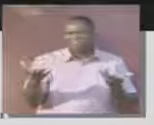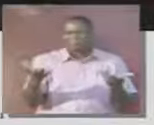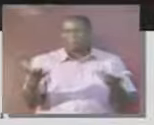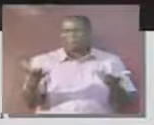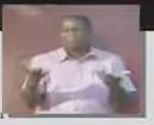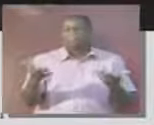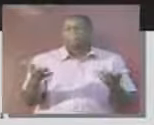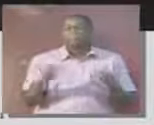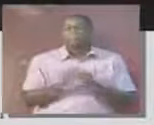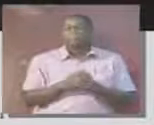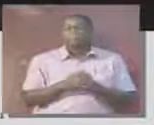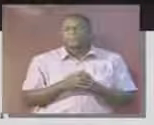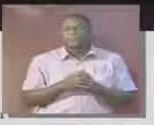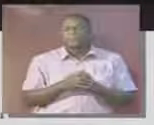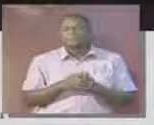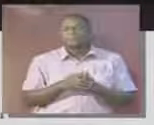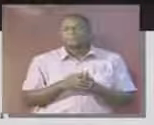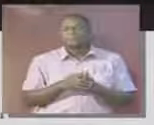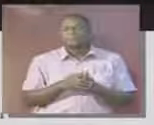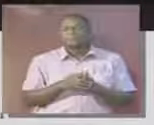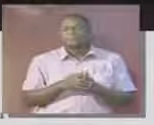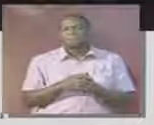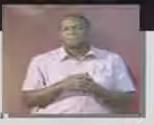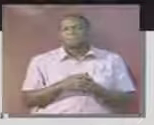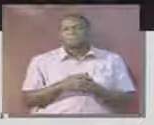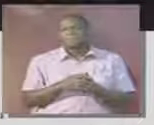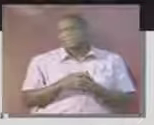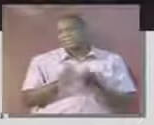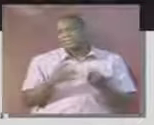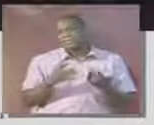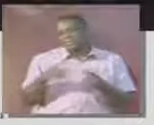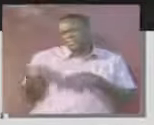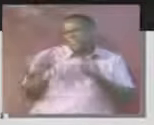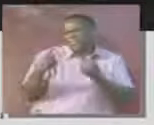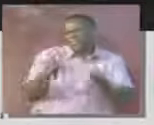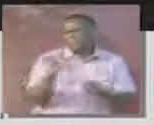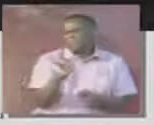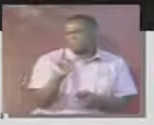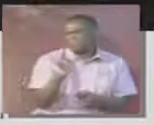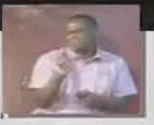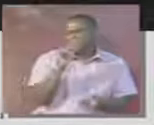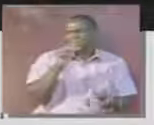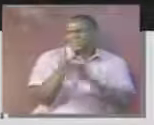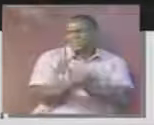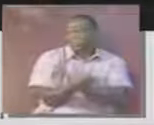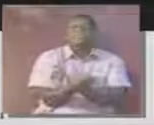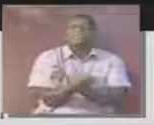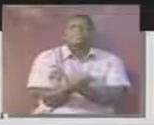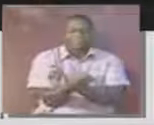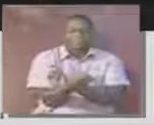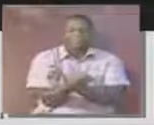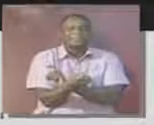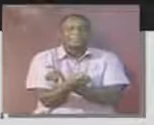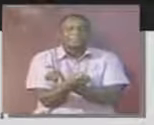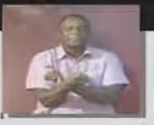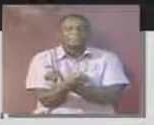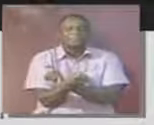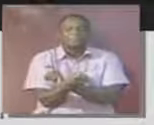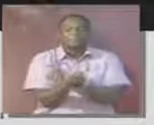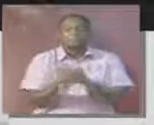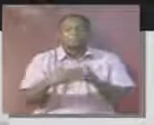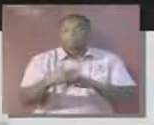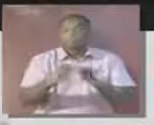58% almost female. So that has not changed. The distribution continues basically as it is. And next